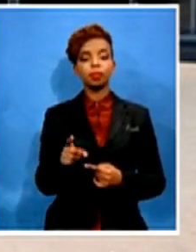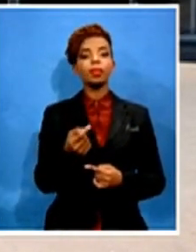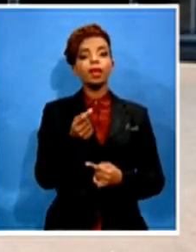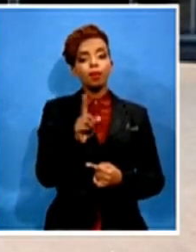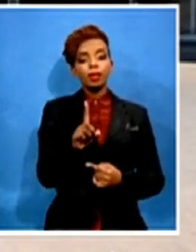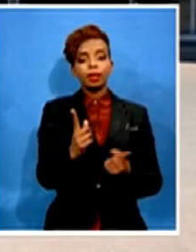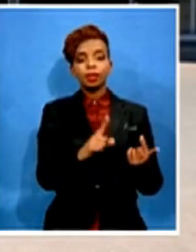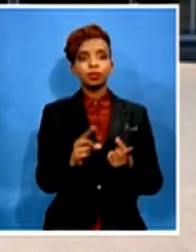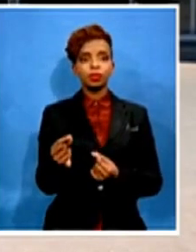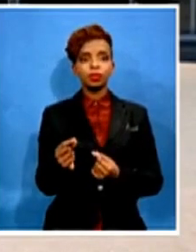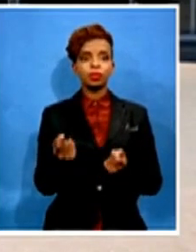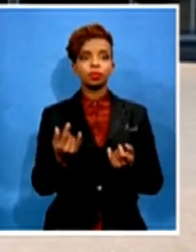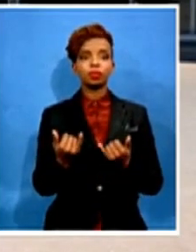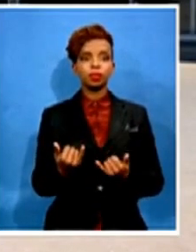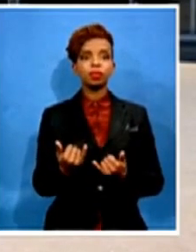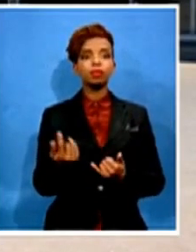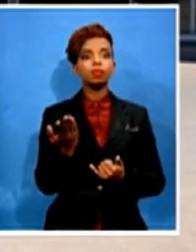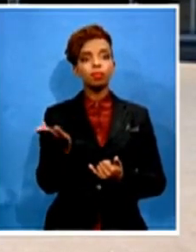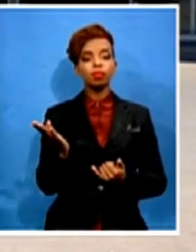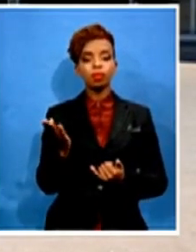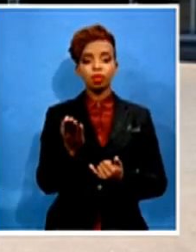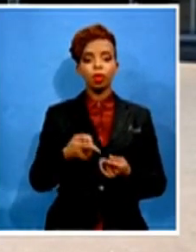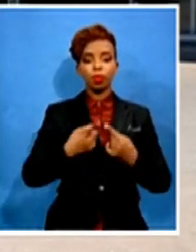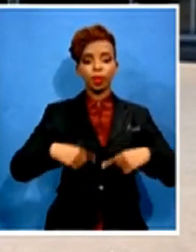if they were having troubles with it, they were supposed to